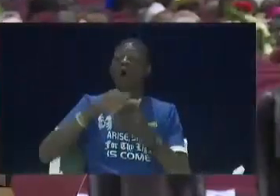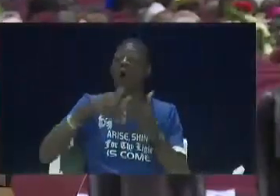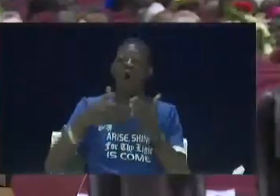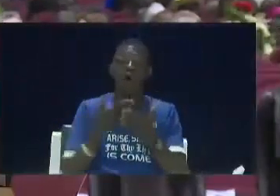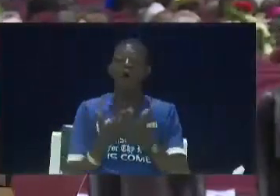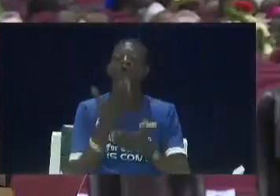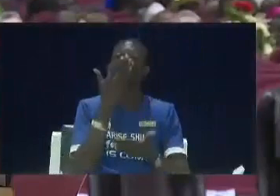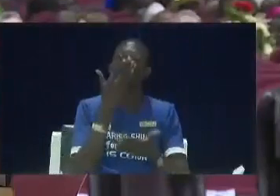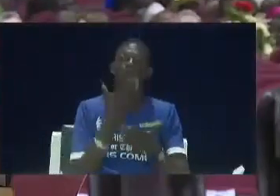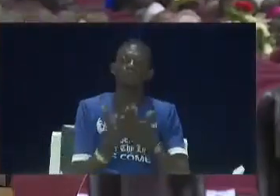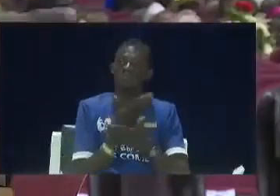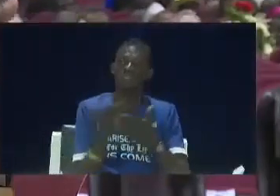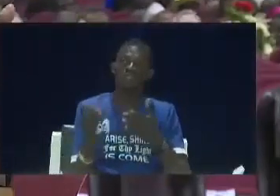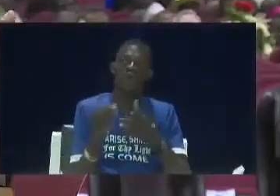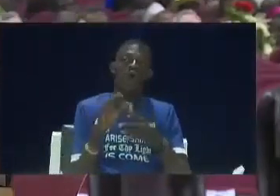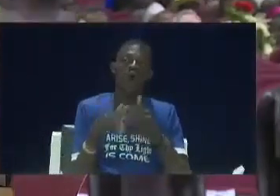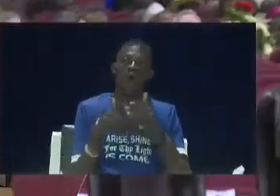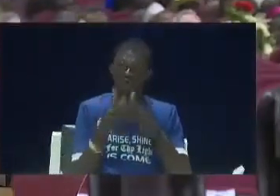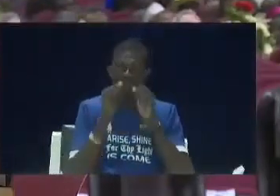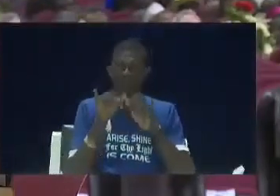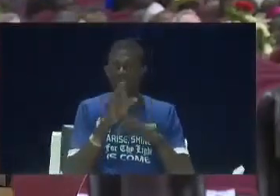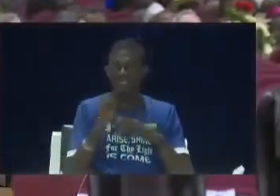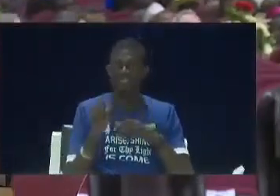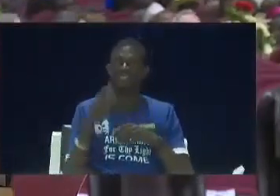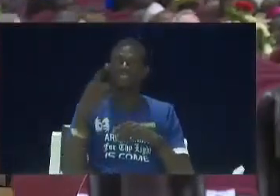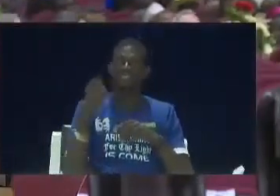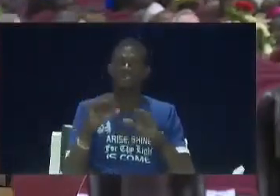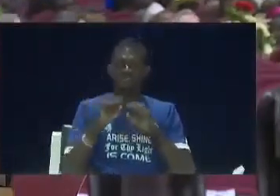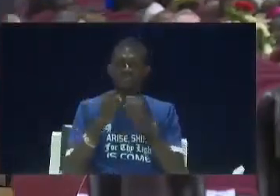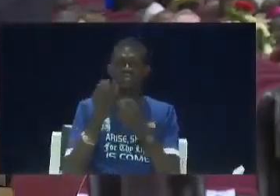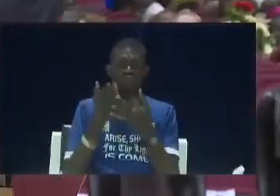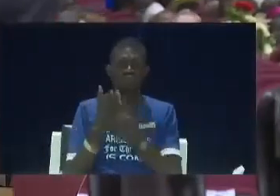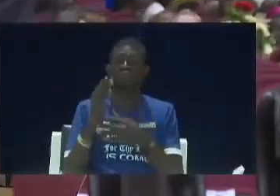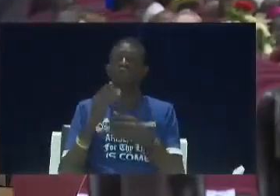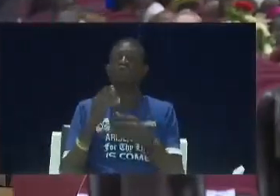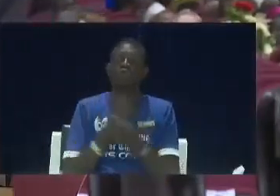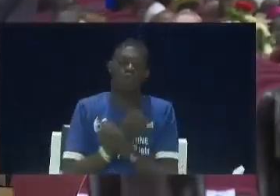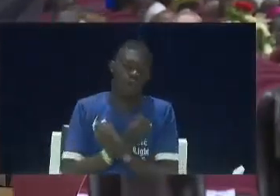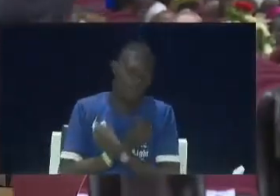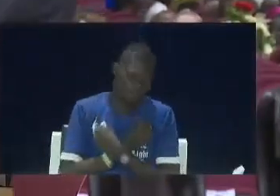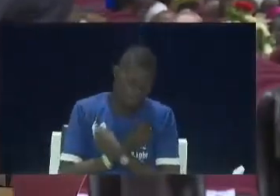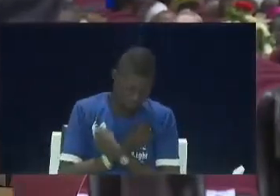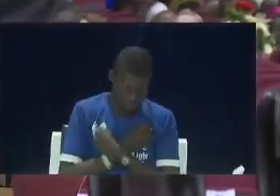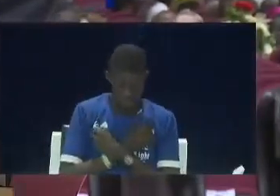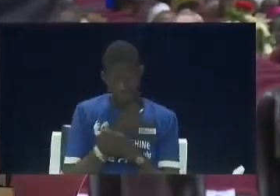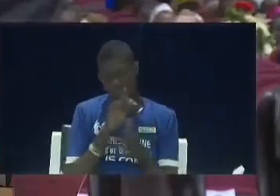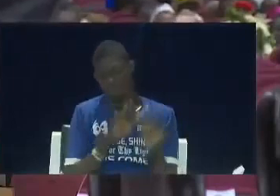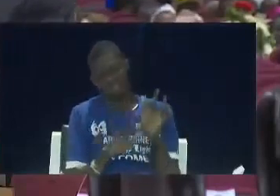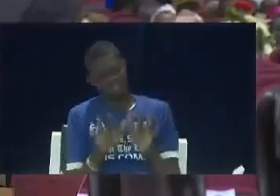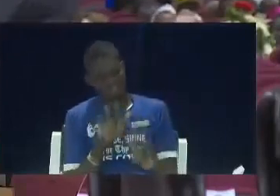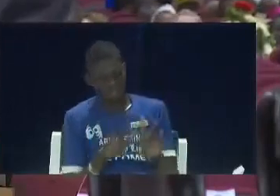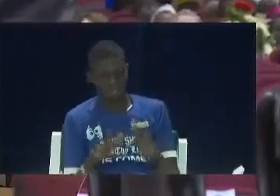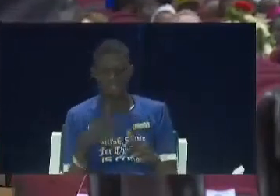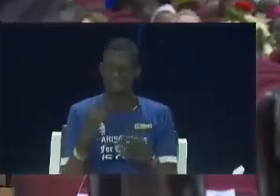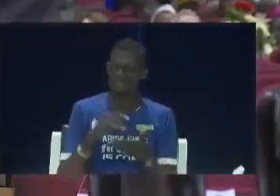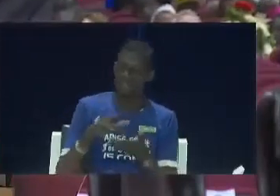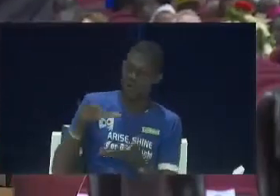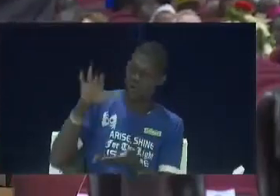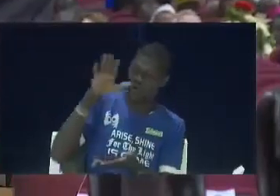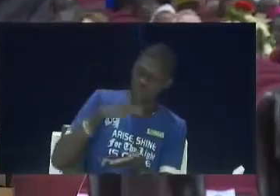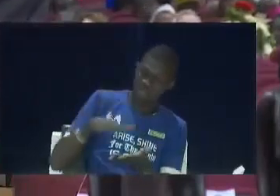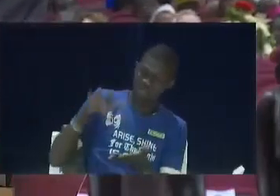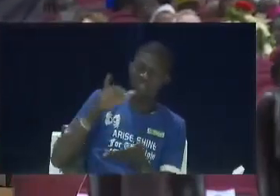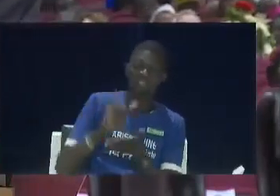things, all the blessings, the breakthroughs, the love, the mercy, the glory